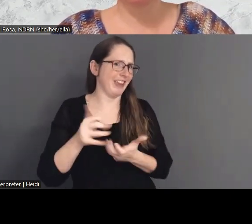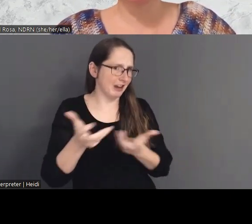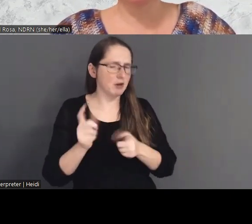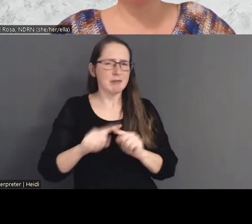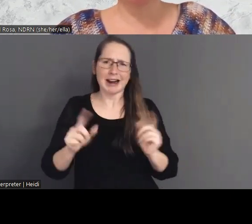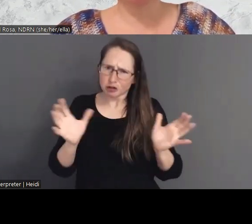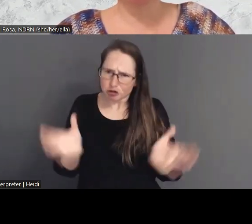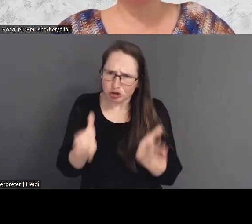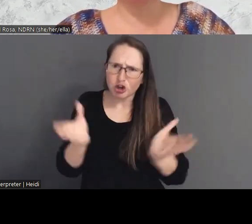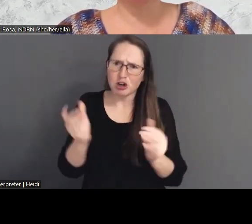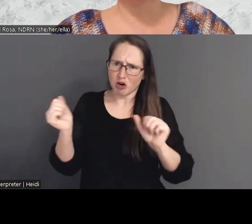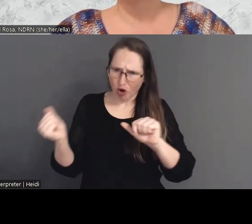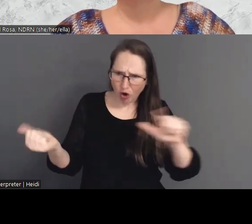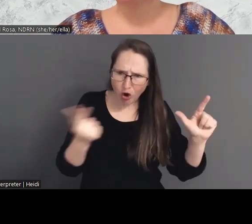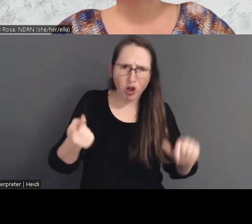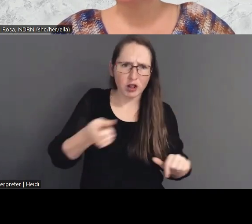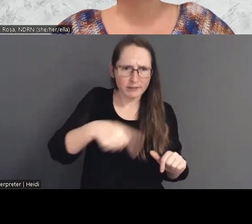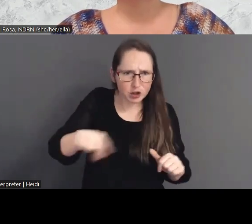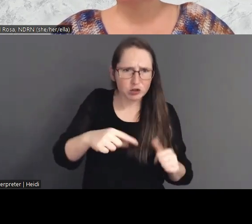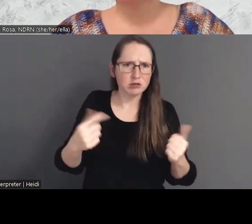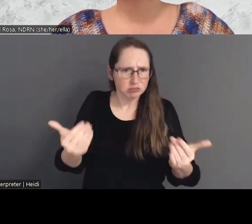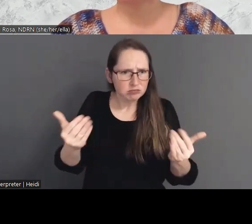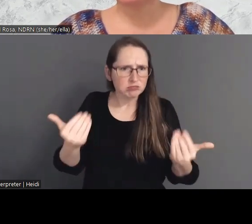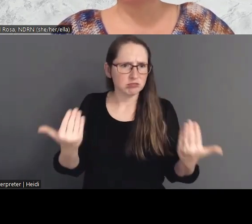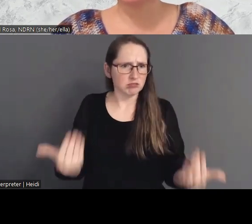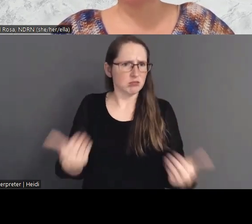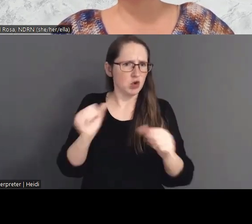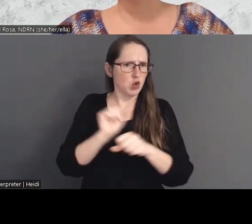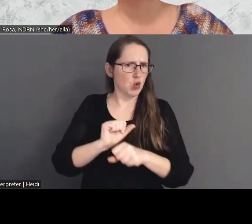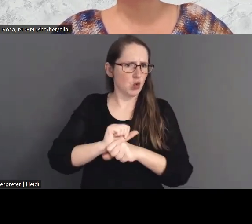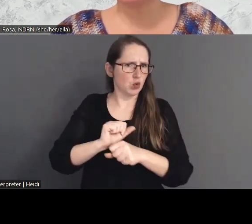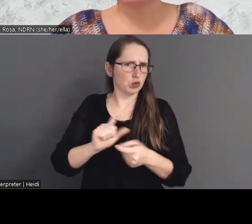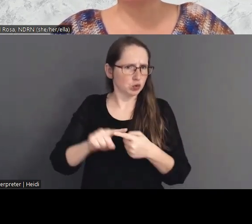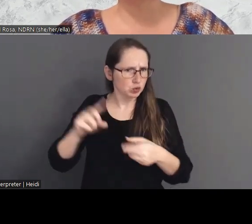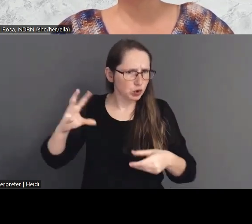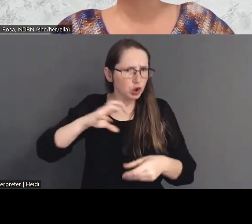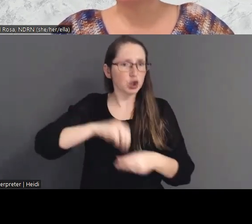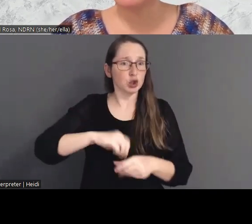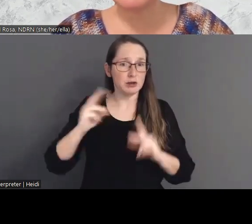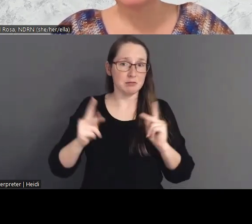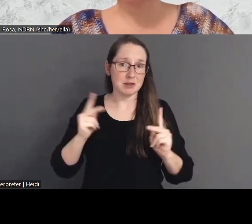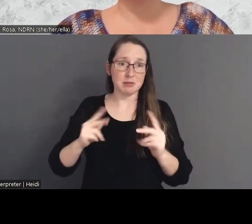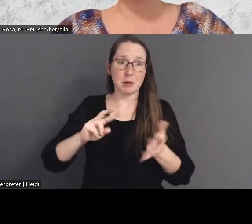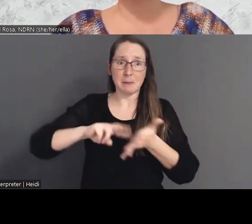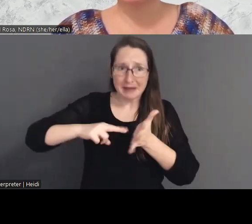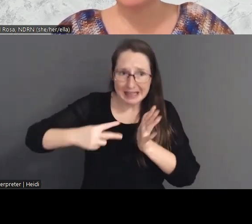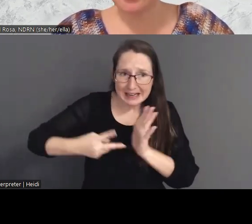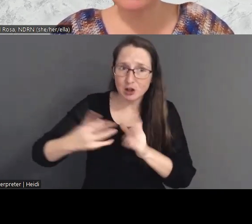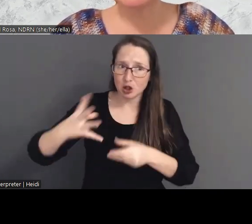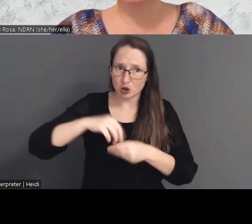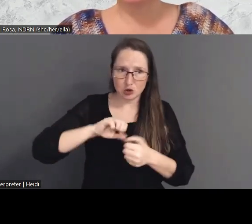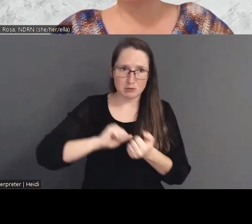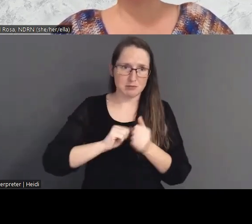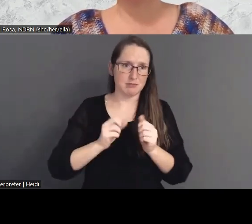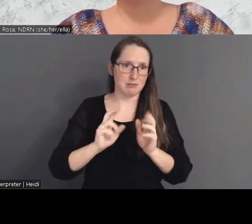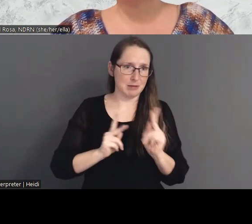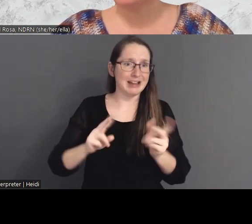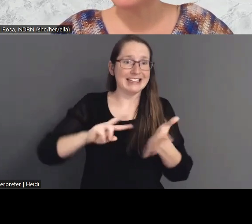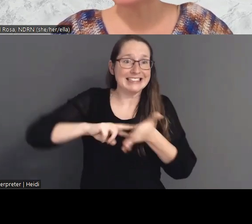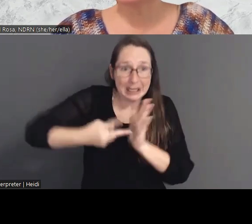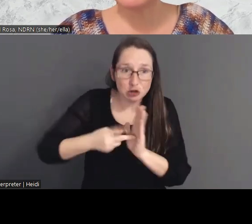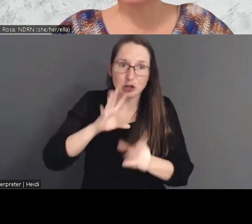us to do the work to include people meaningfully and intentionally